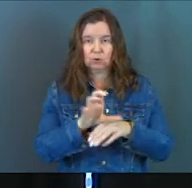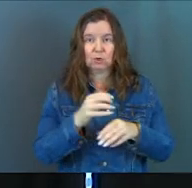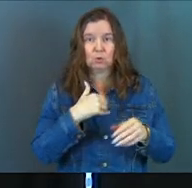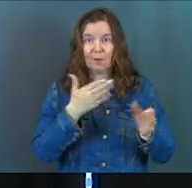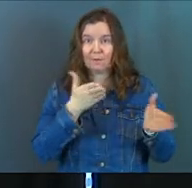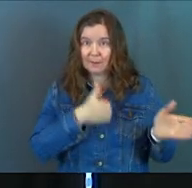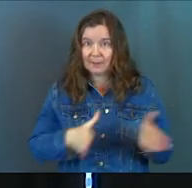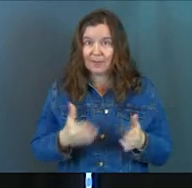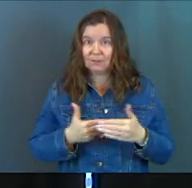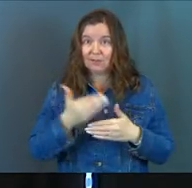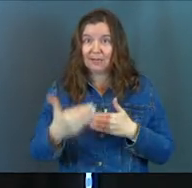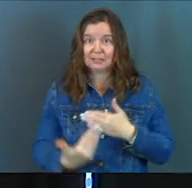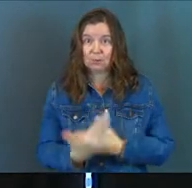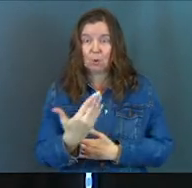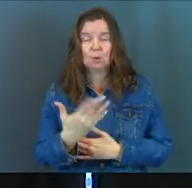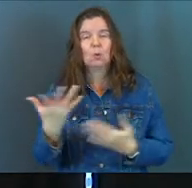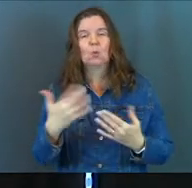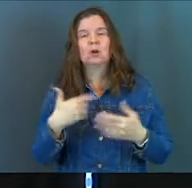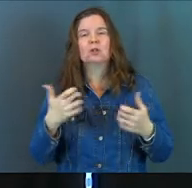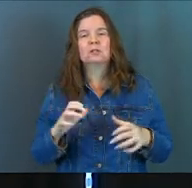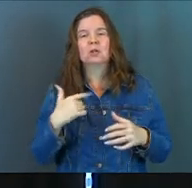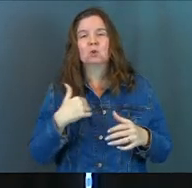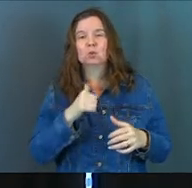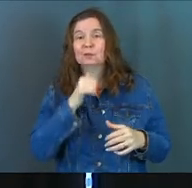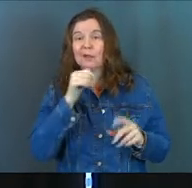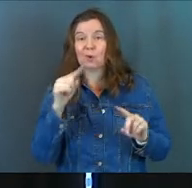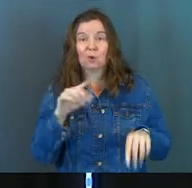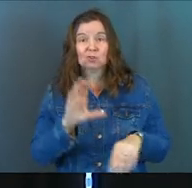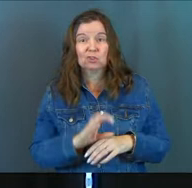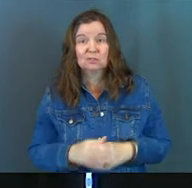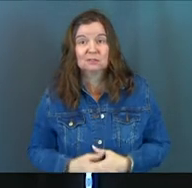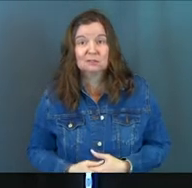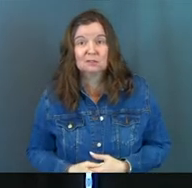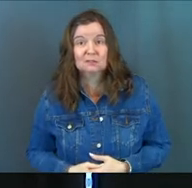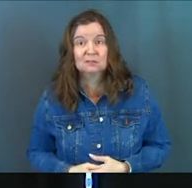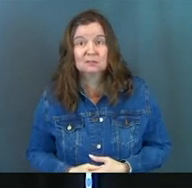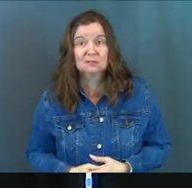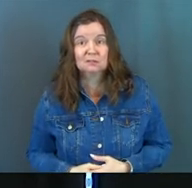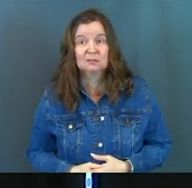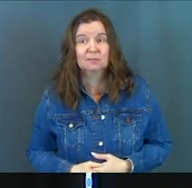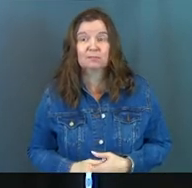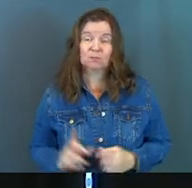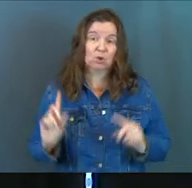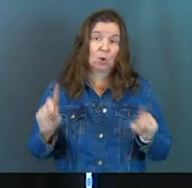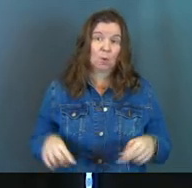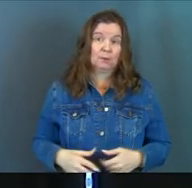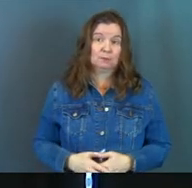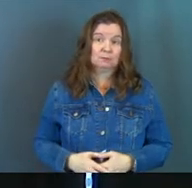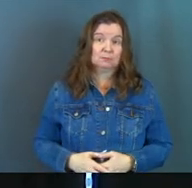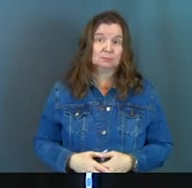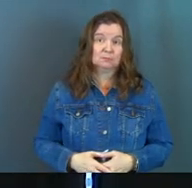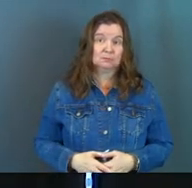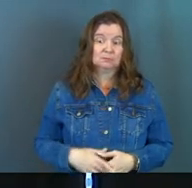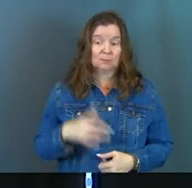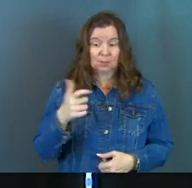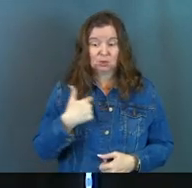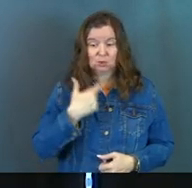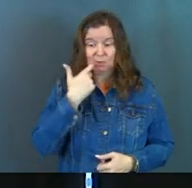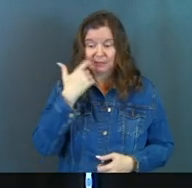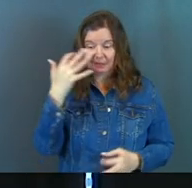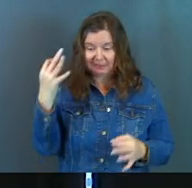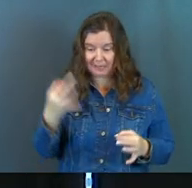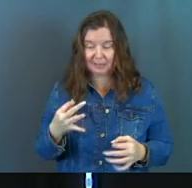driving plan for the next morning, what are the chances you're going to not go to church? You're going because you've